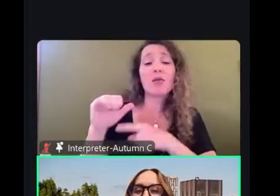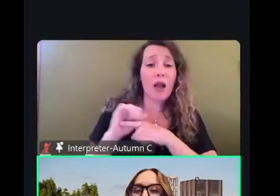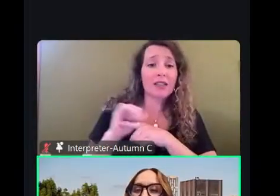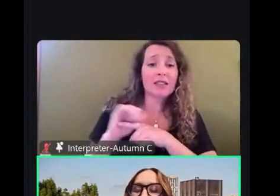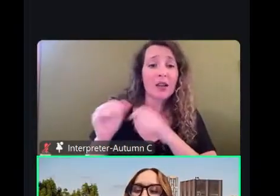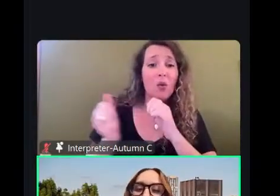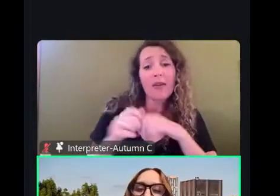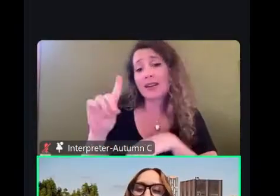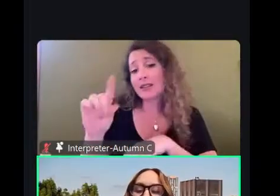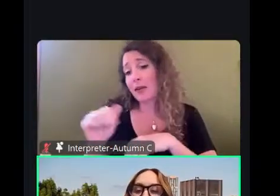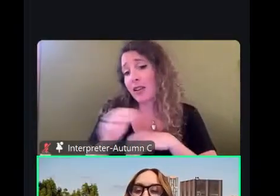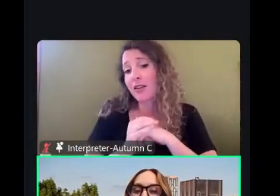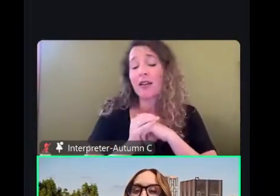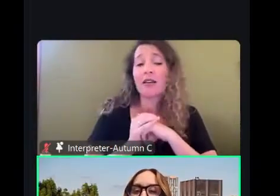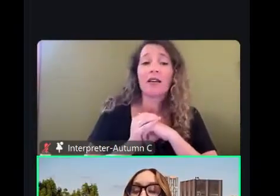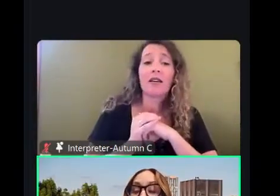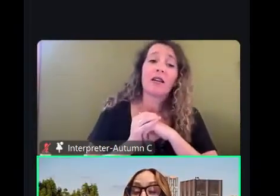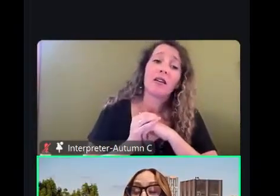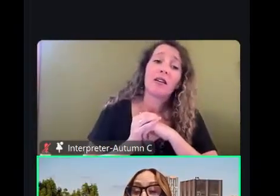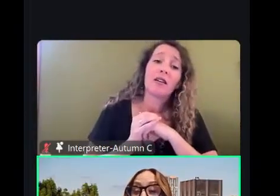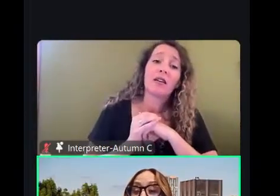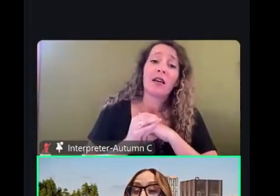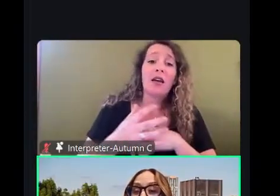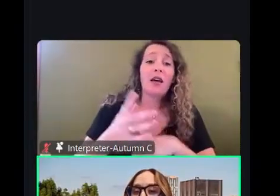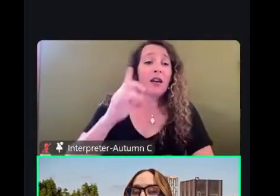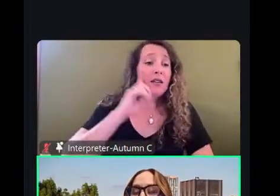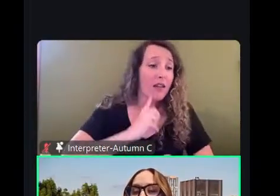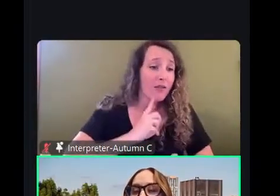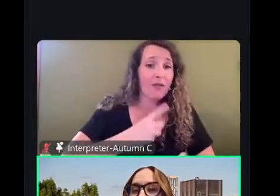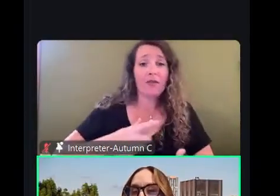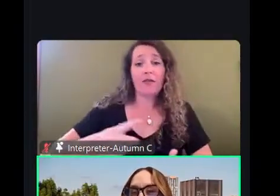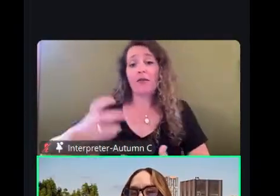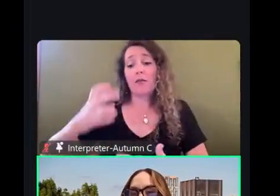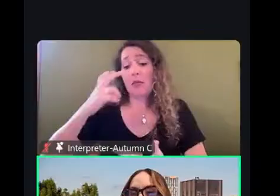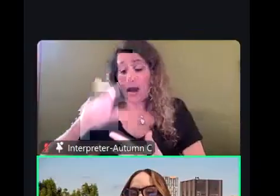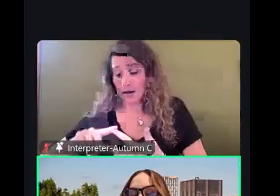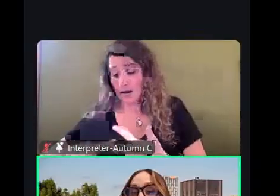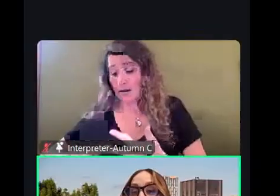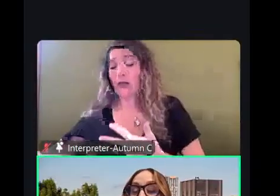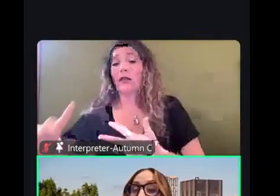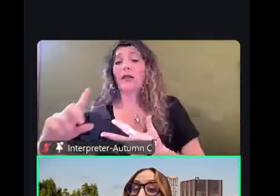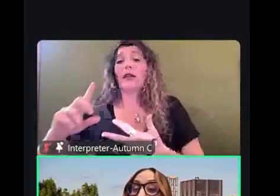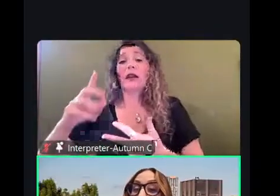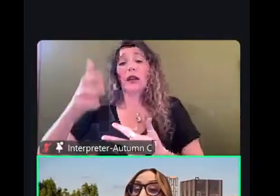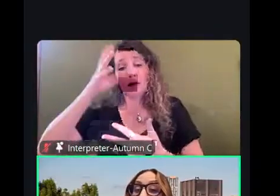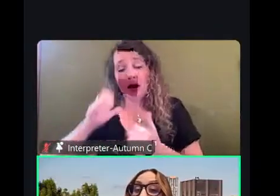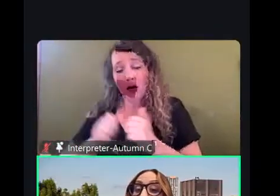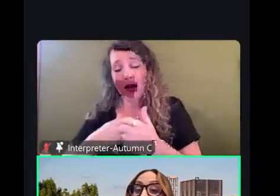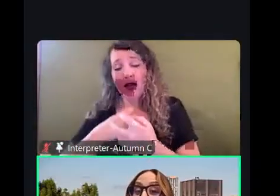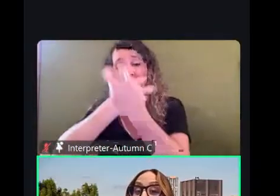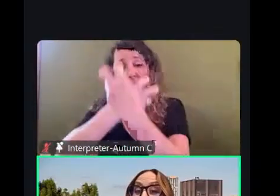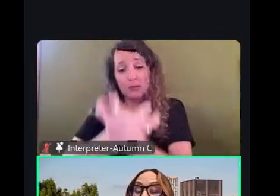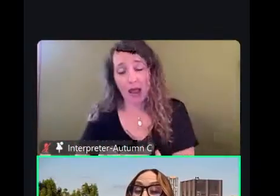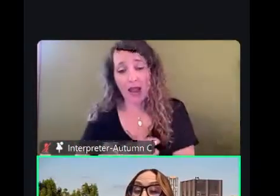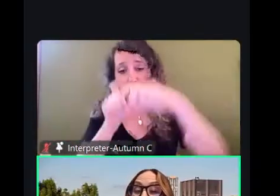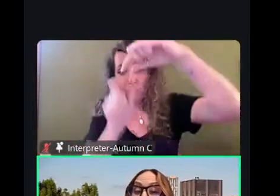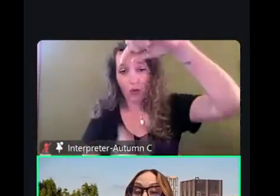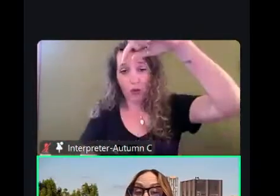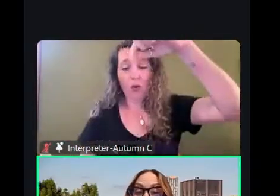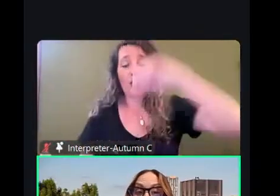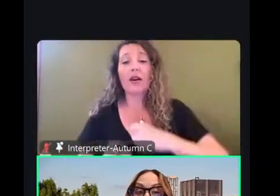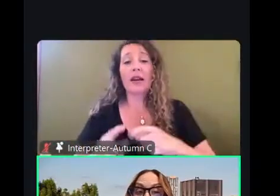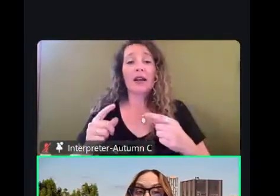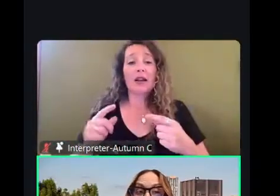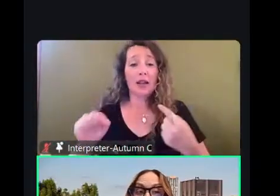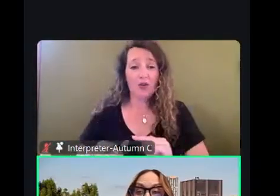woman who's deaf, a man who's blind, and a man who had a spinal cord injury and operates using a